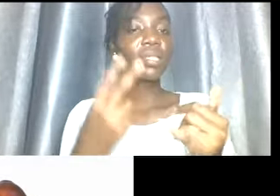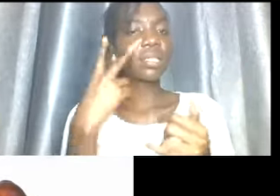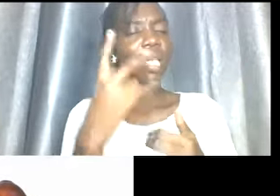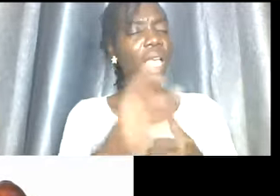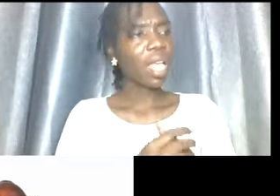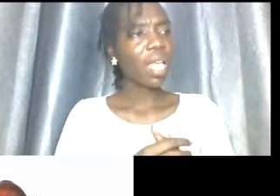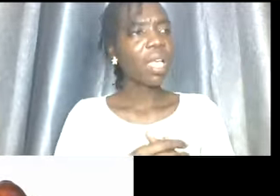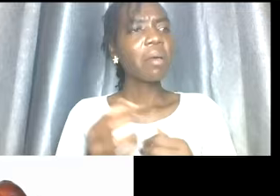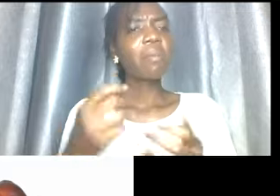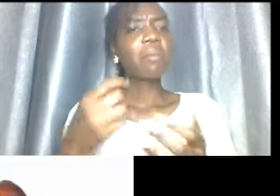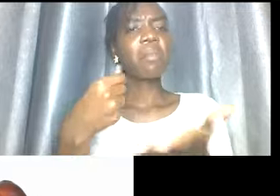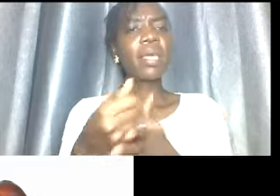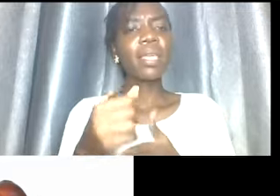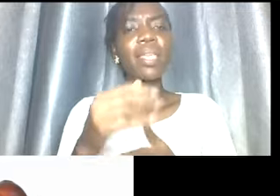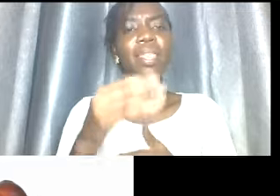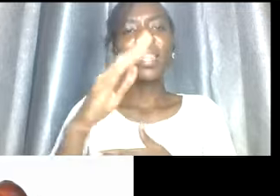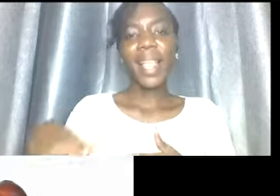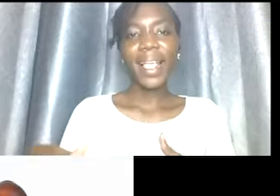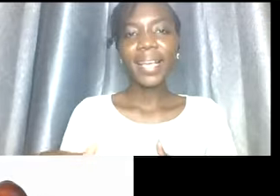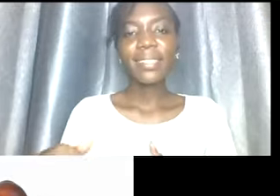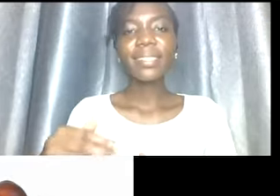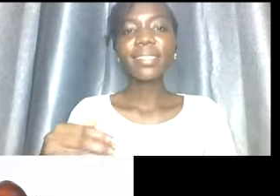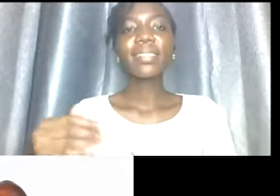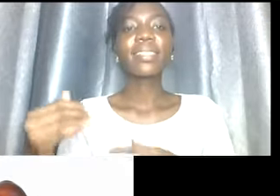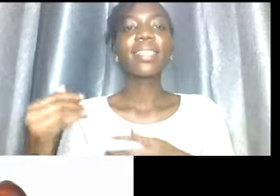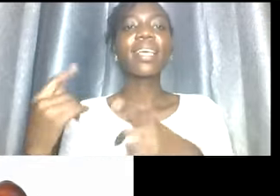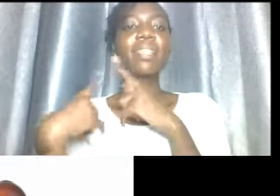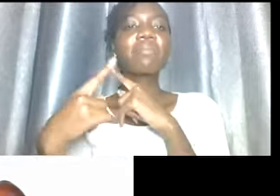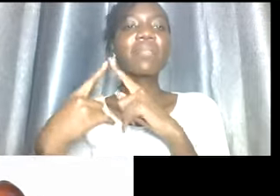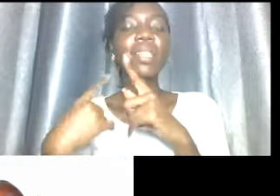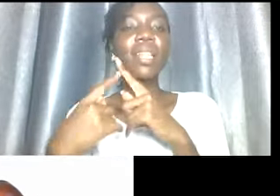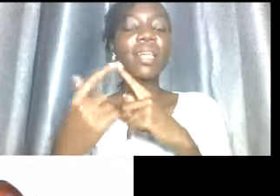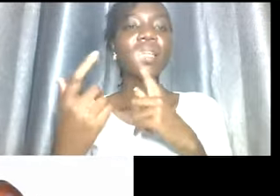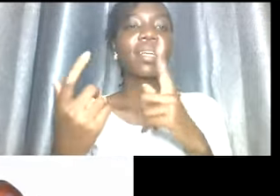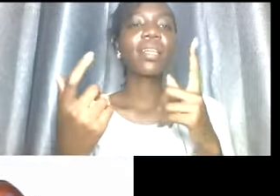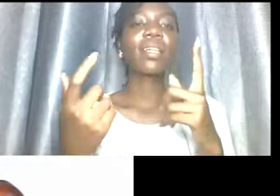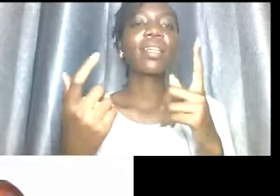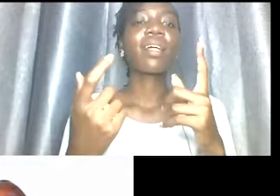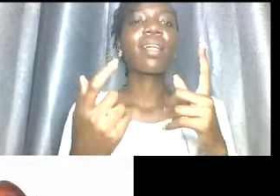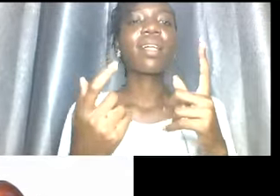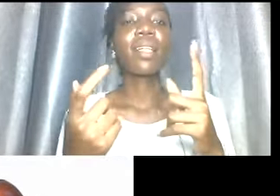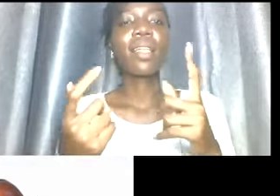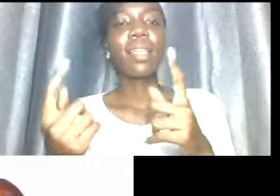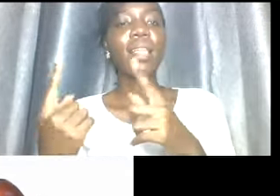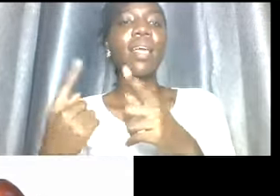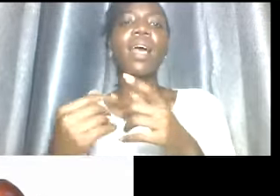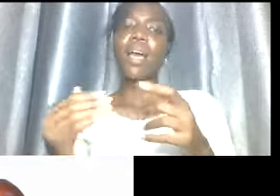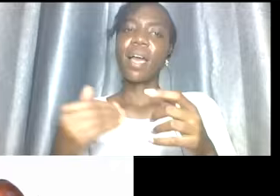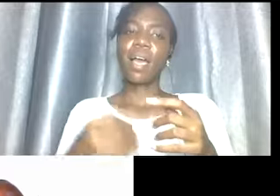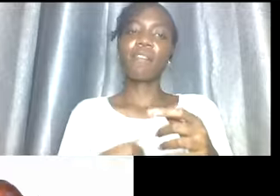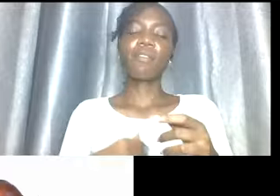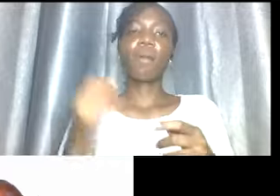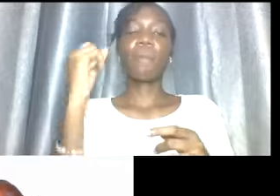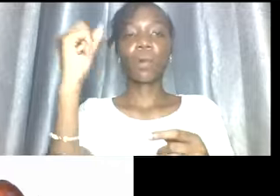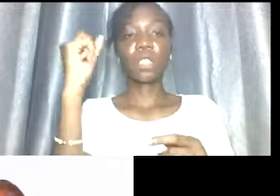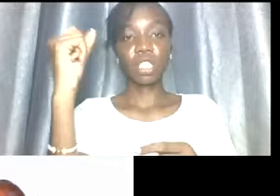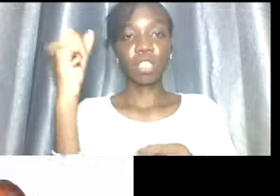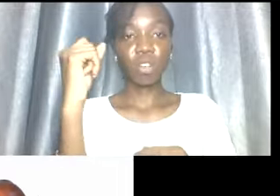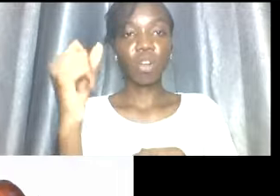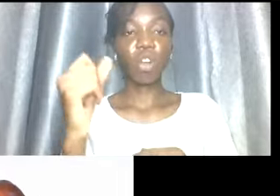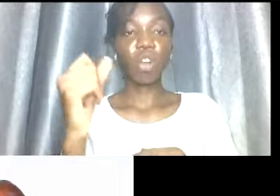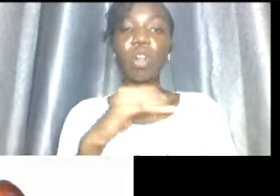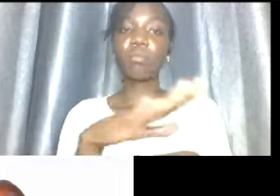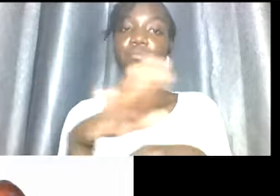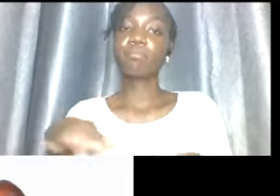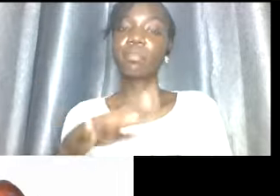are experiencing, we're in a political environment in Kenya. And therefore